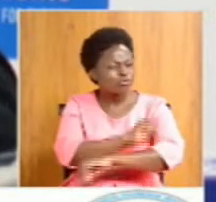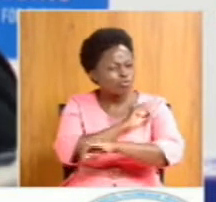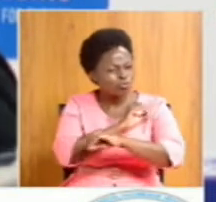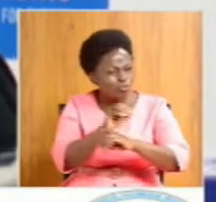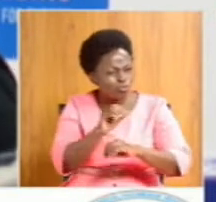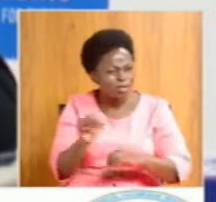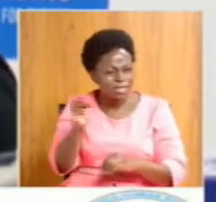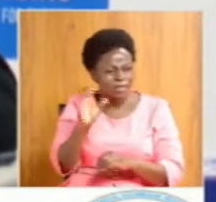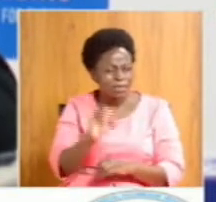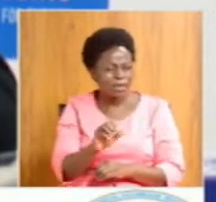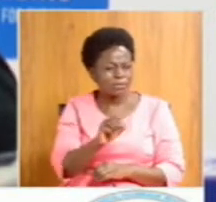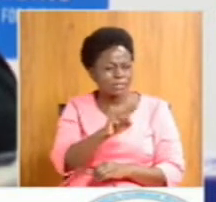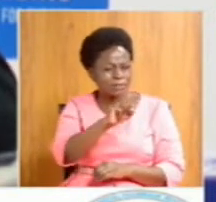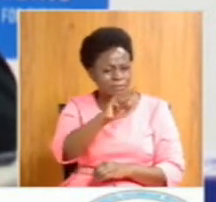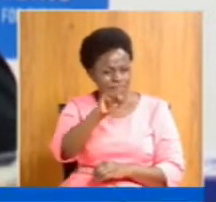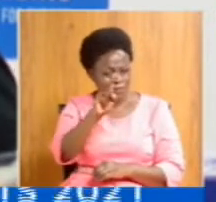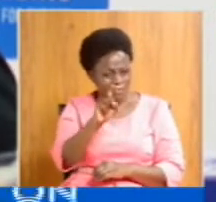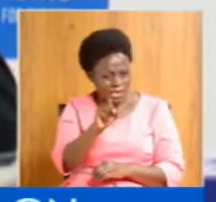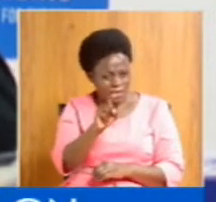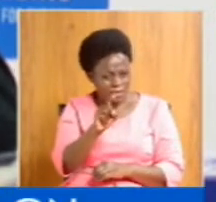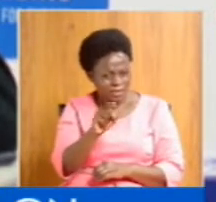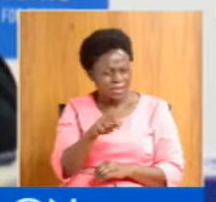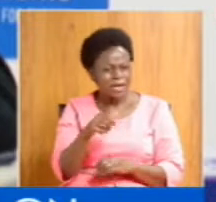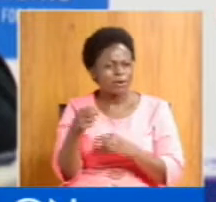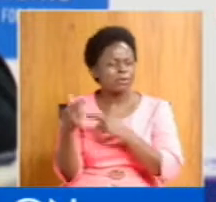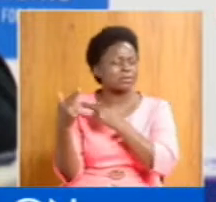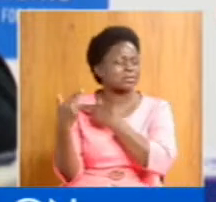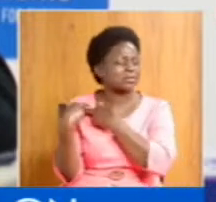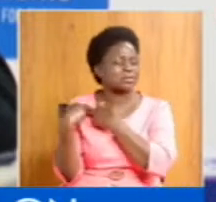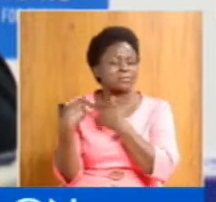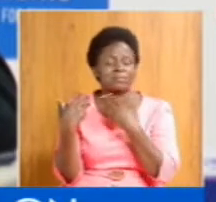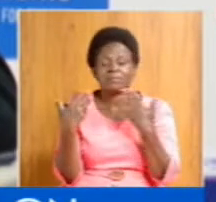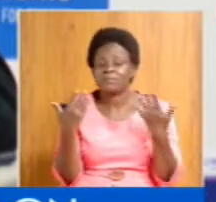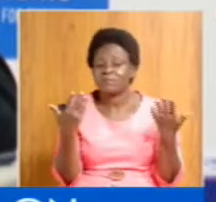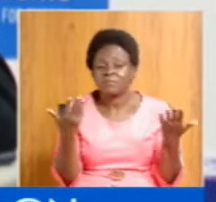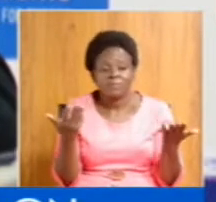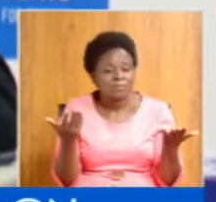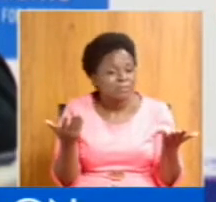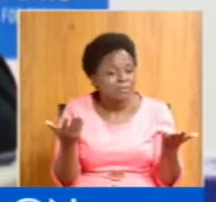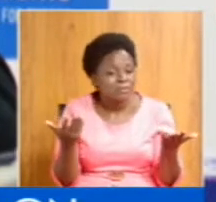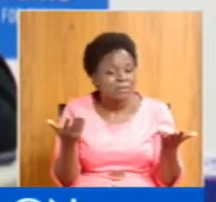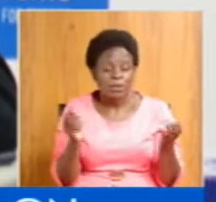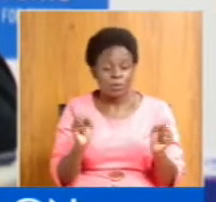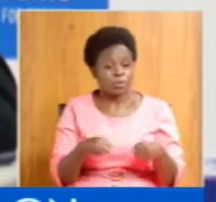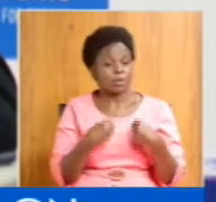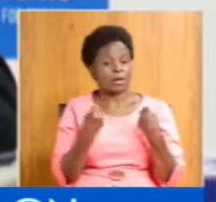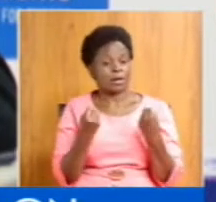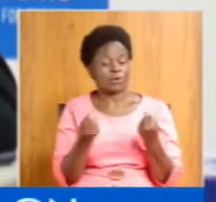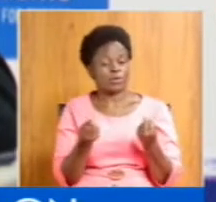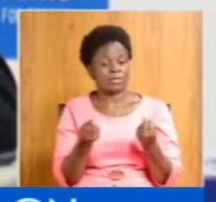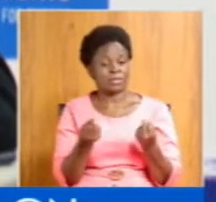sub-count X. Our roads are impassable. We do not have, we are not able to take